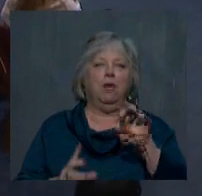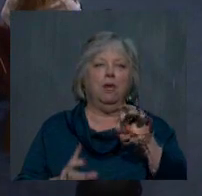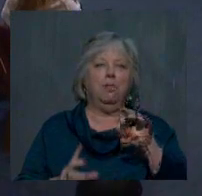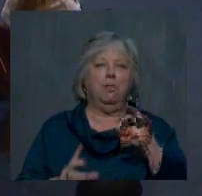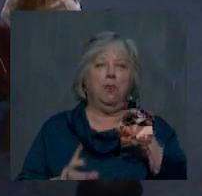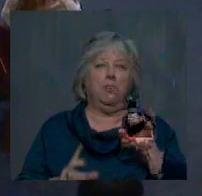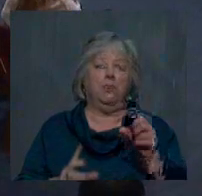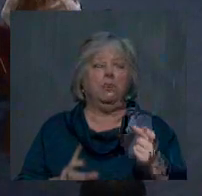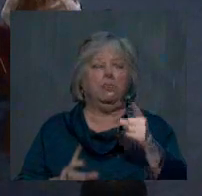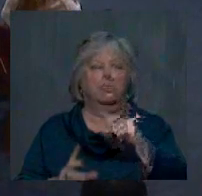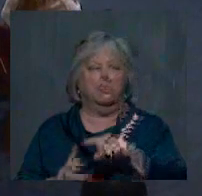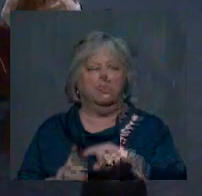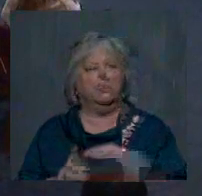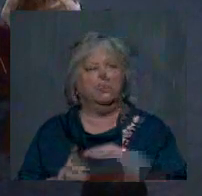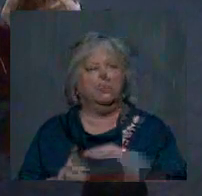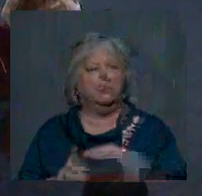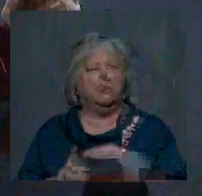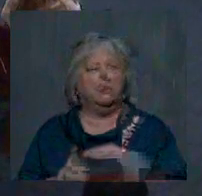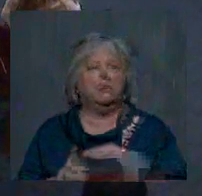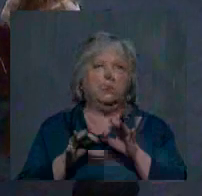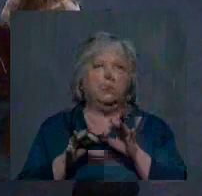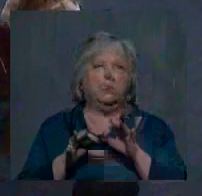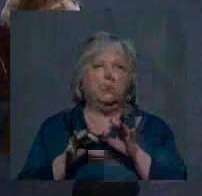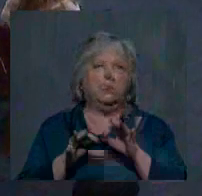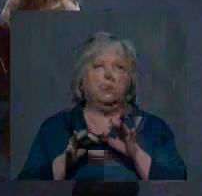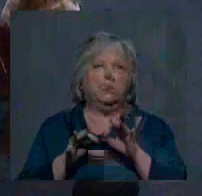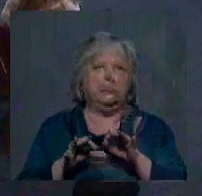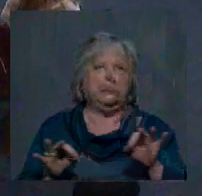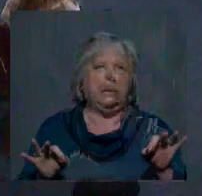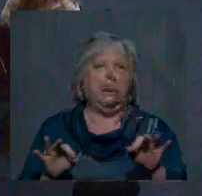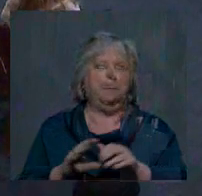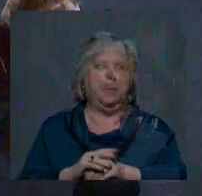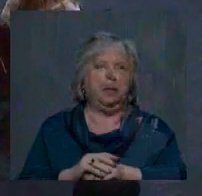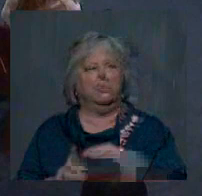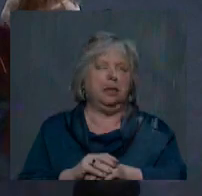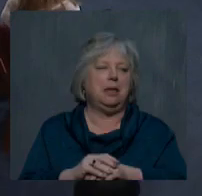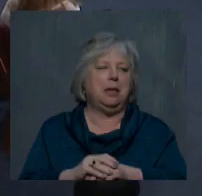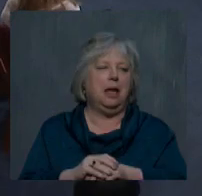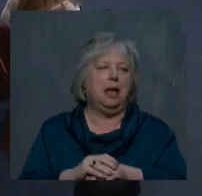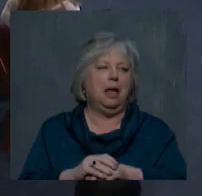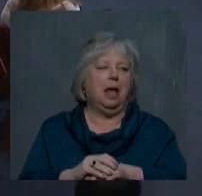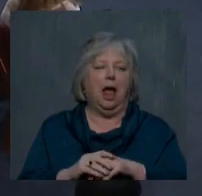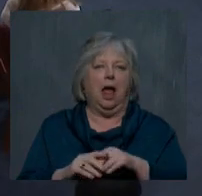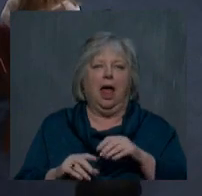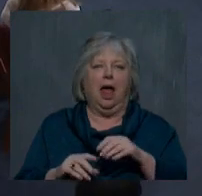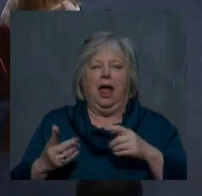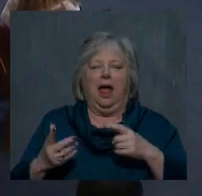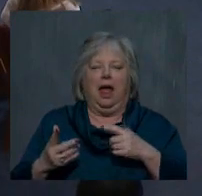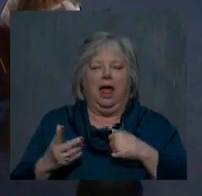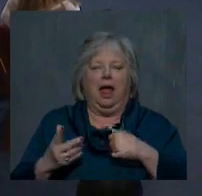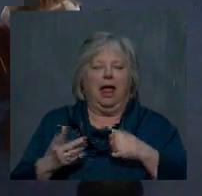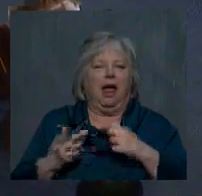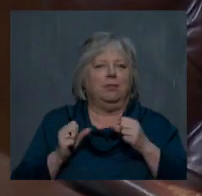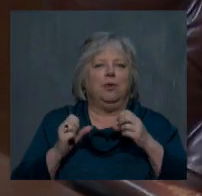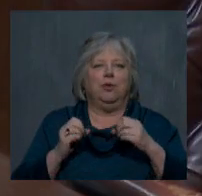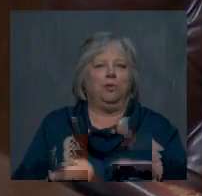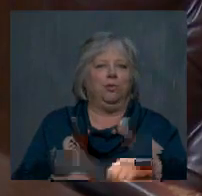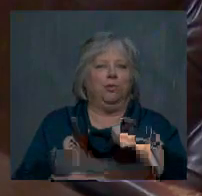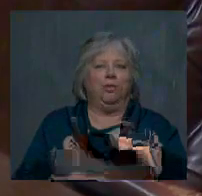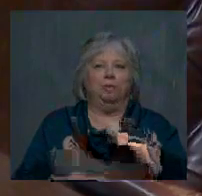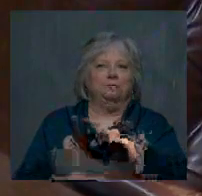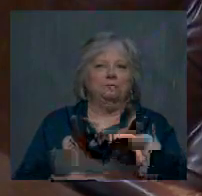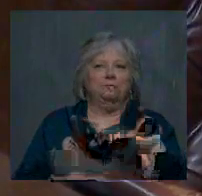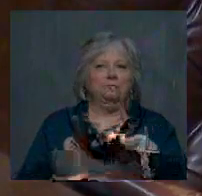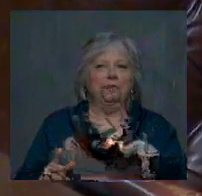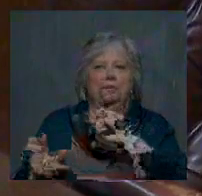general the civic,